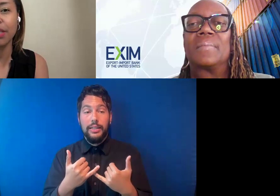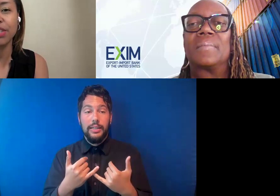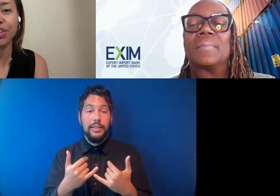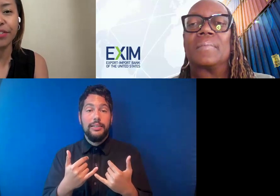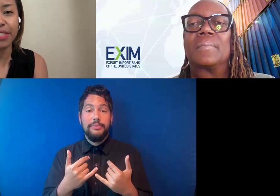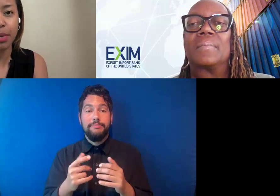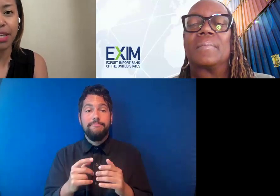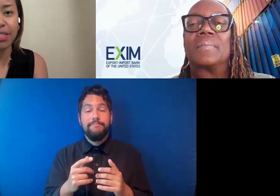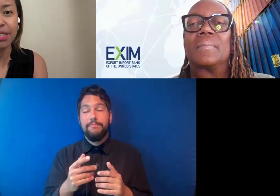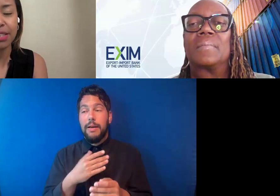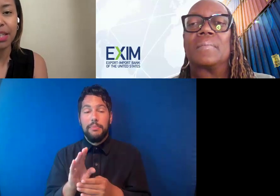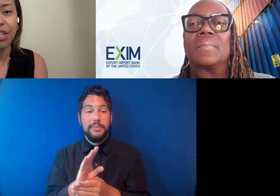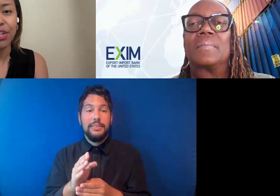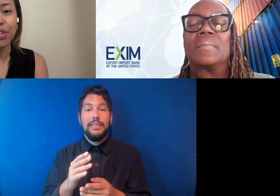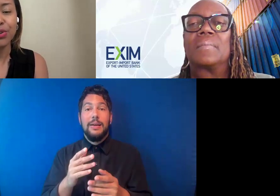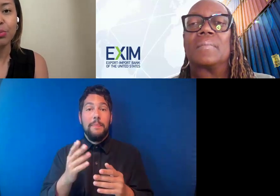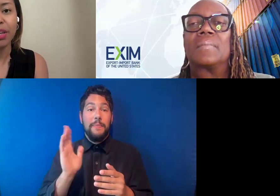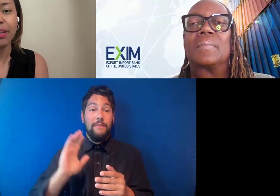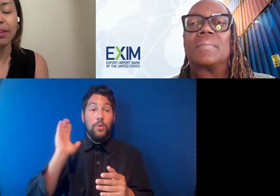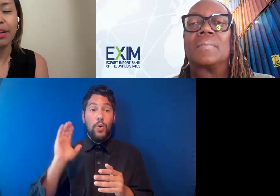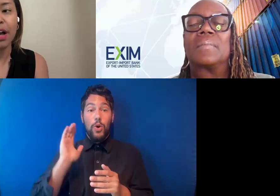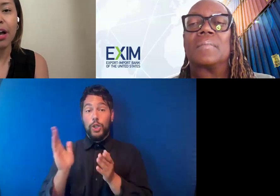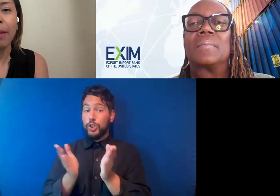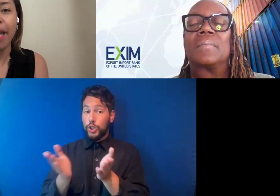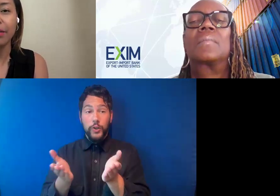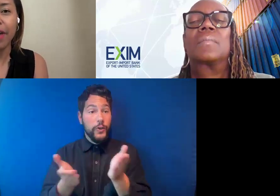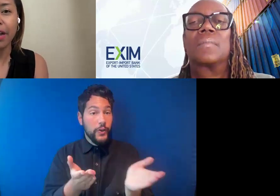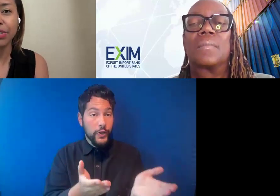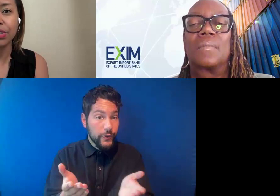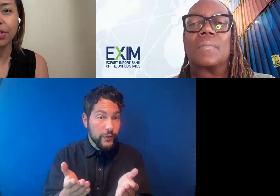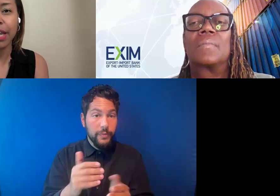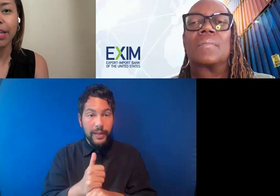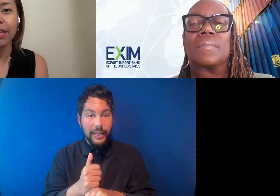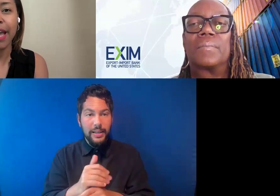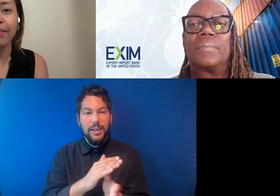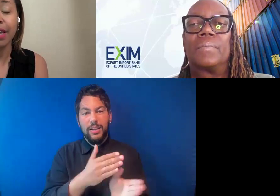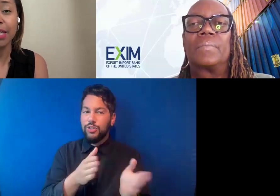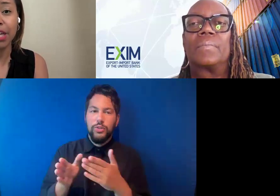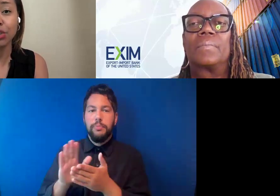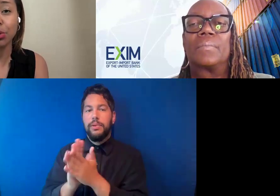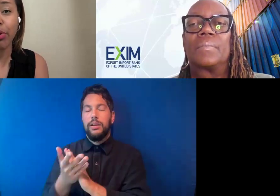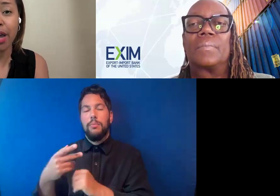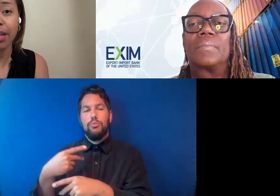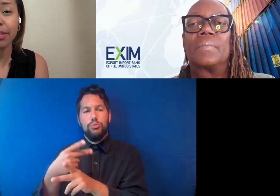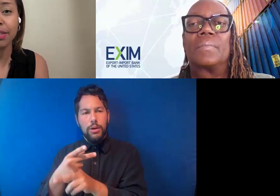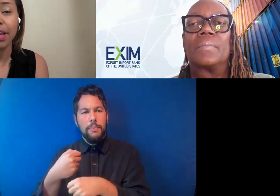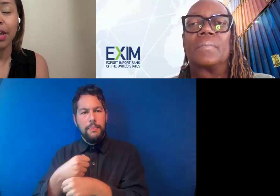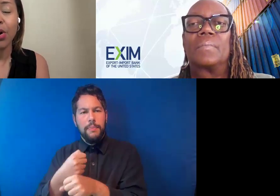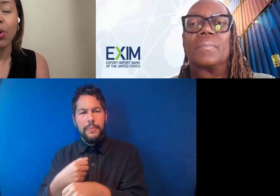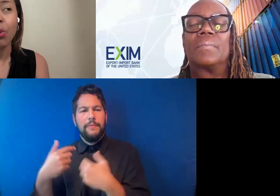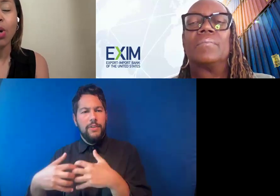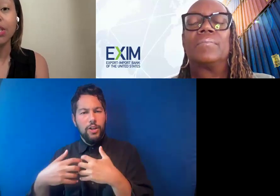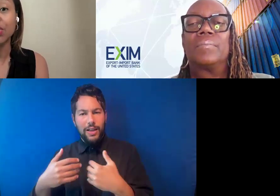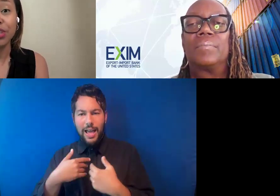shifting from being service-based to being a manufacturer and having a tangible